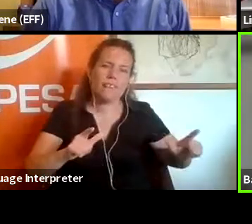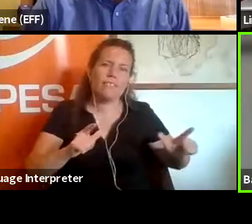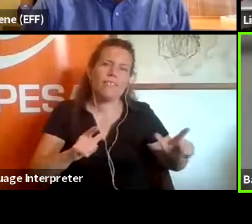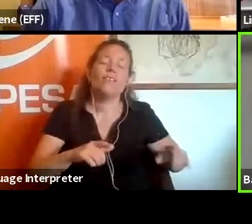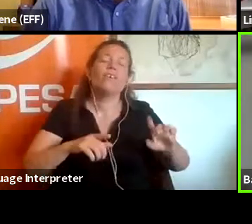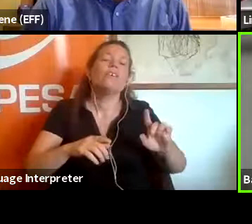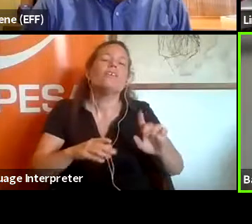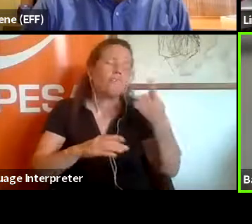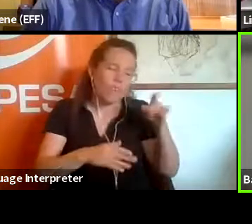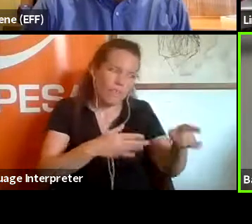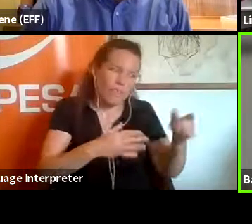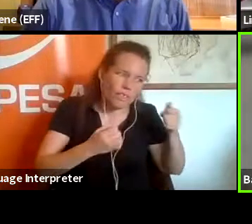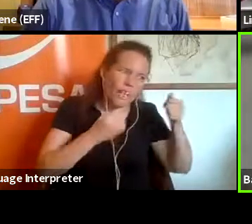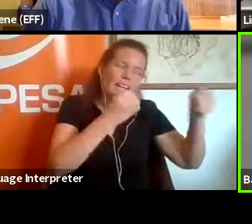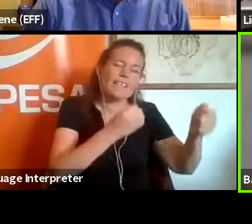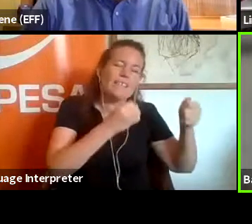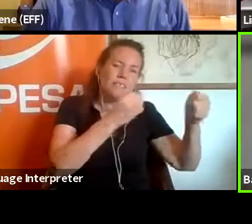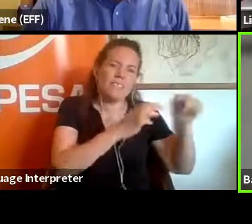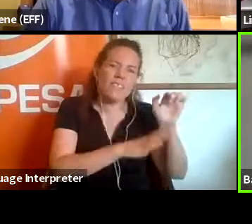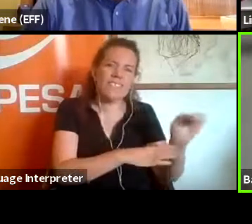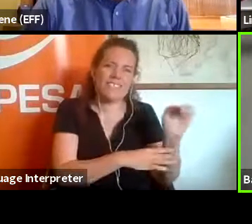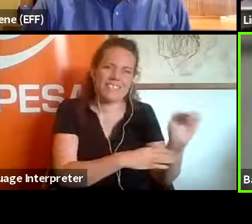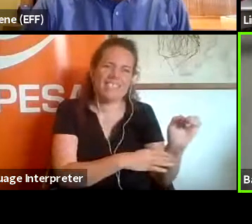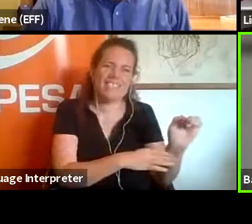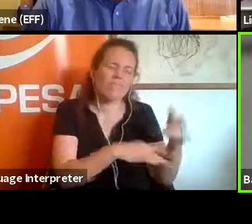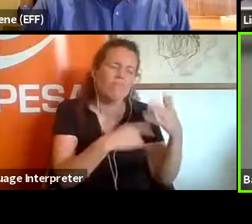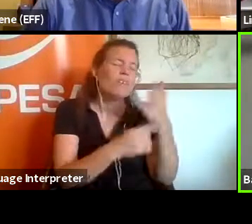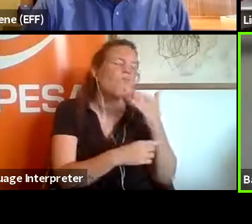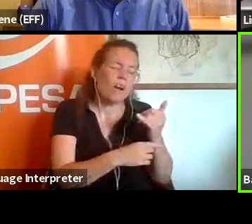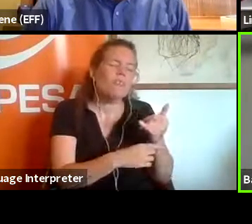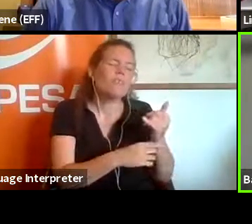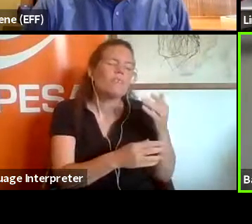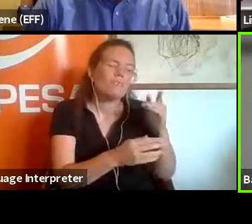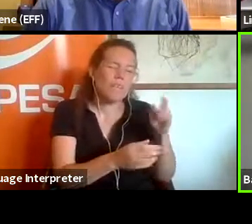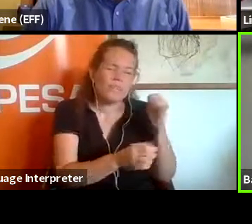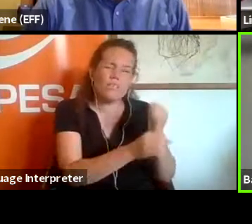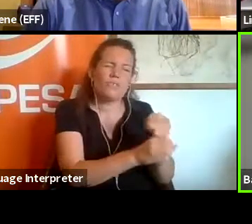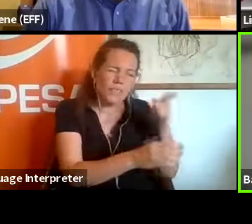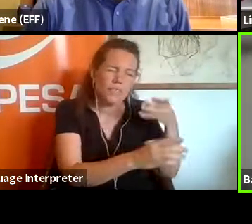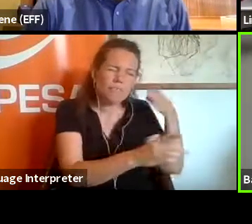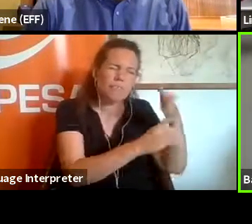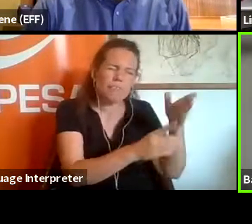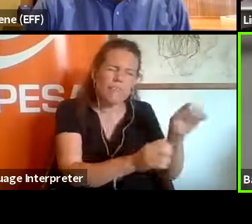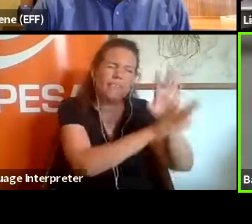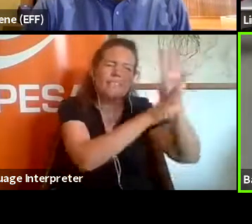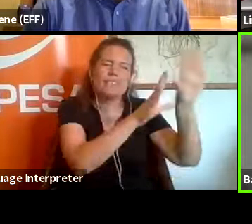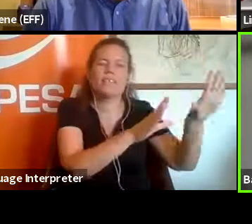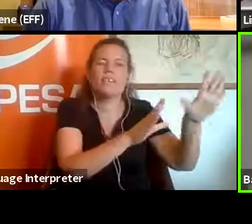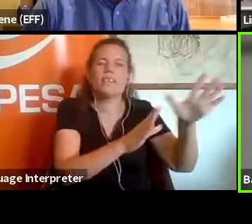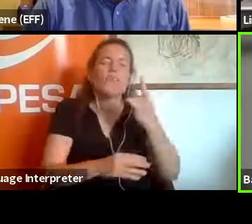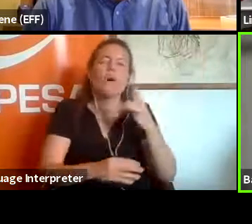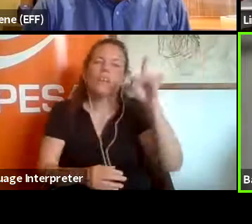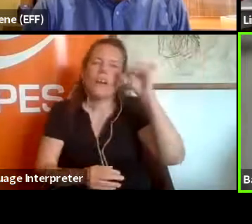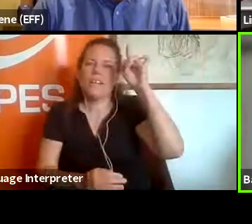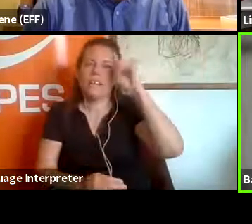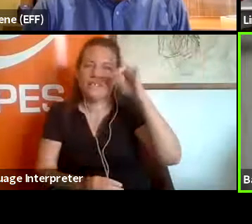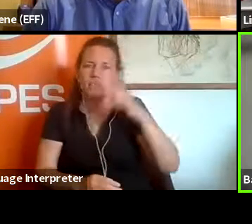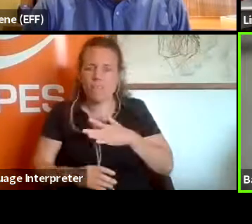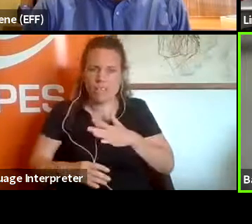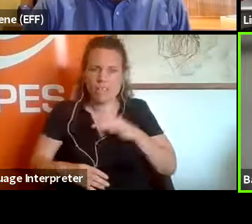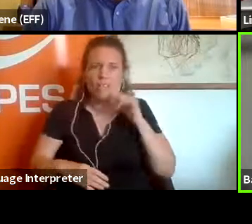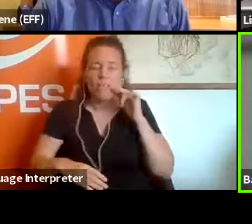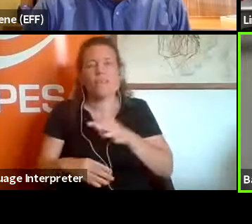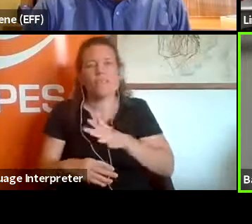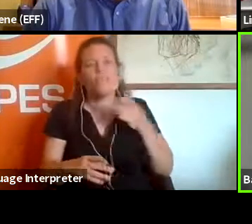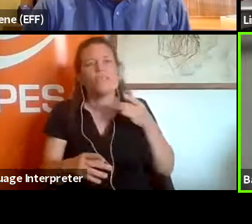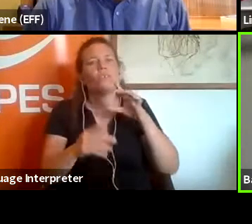for activists. We want to make sure that it is quite clear. One idea that I have that I'm going to push to my group doing the toolkit